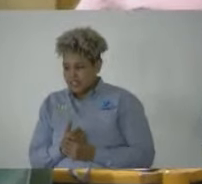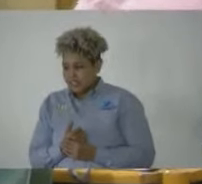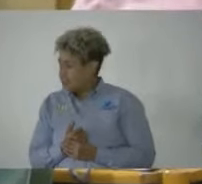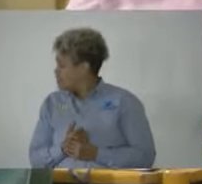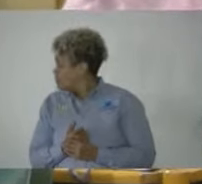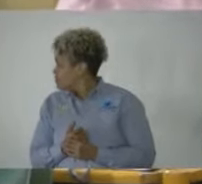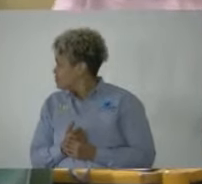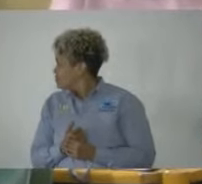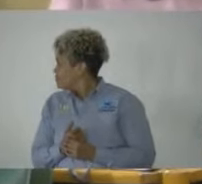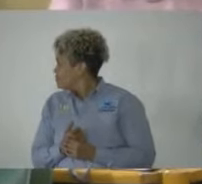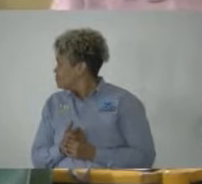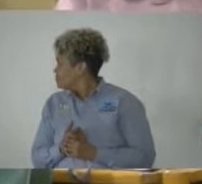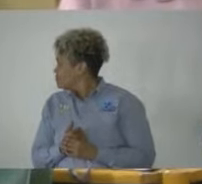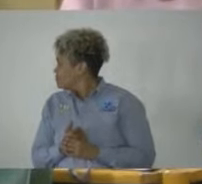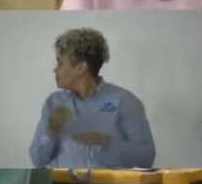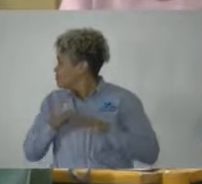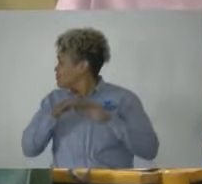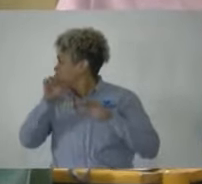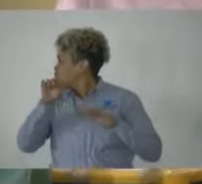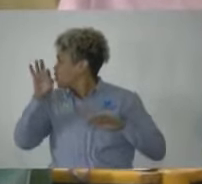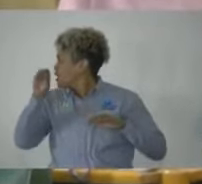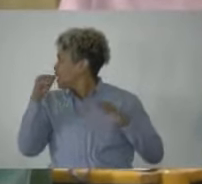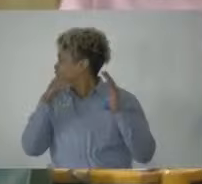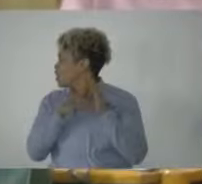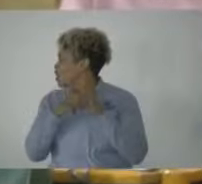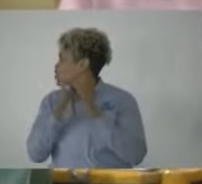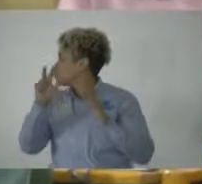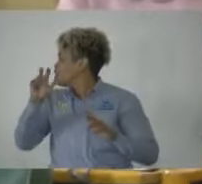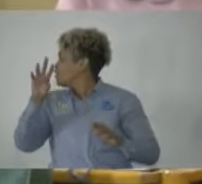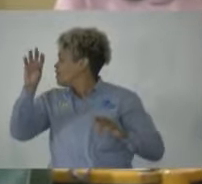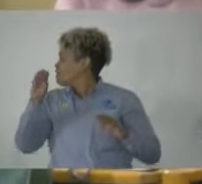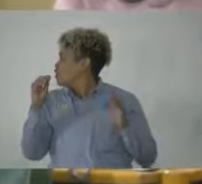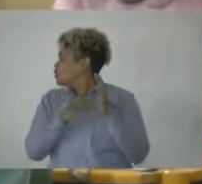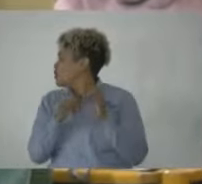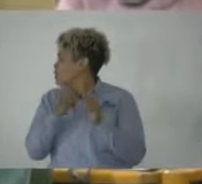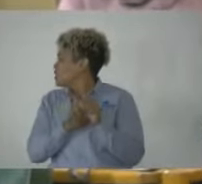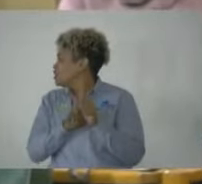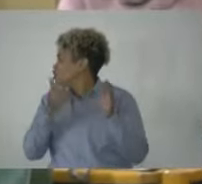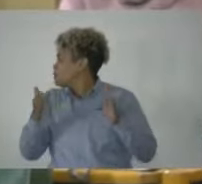well, from 190,000 per person to 340,000 per person.